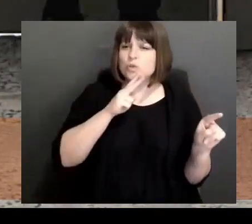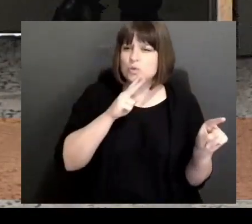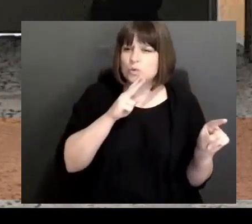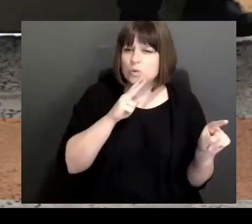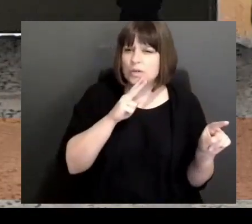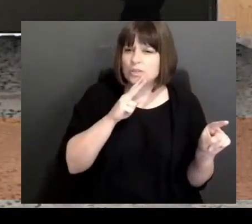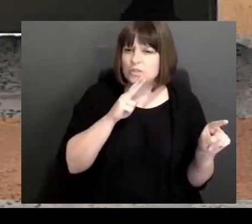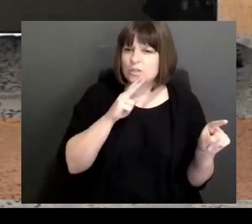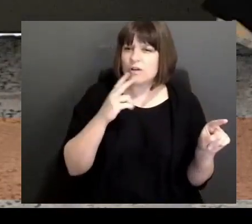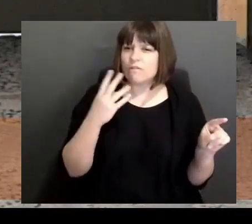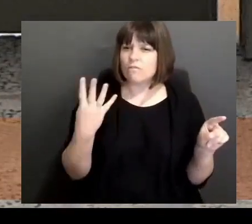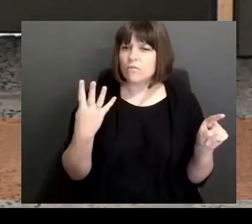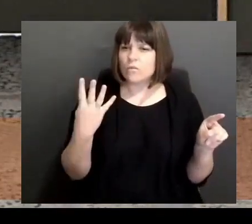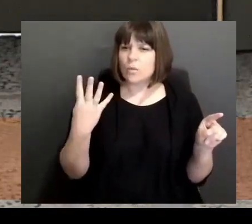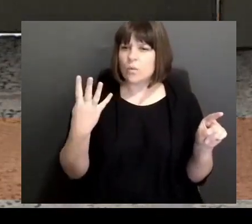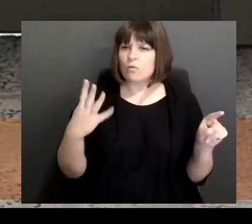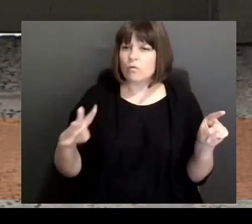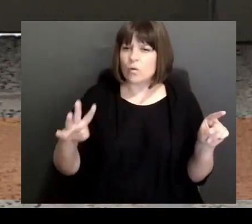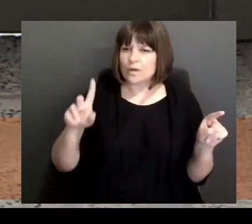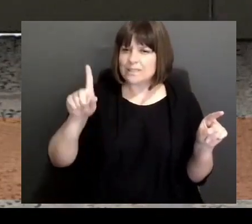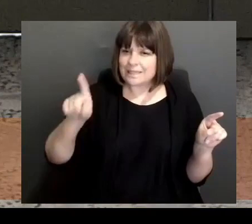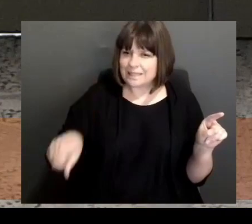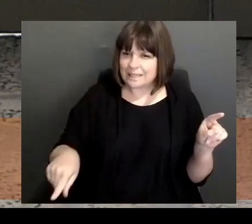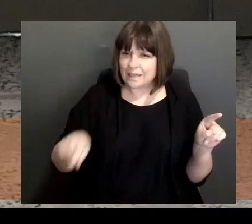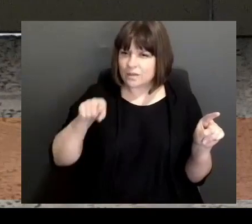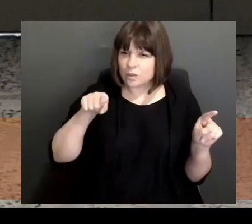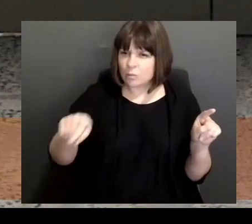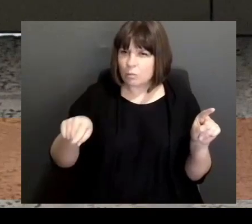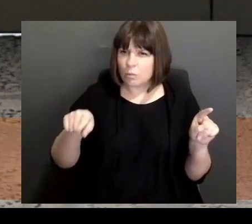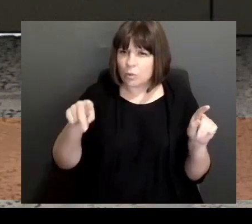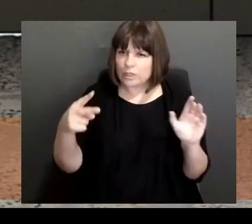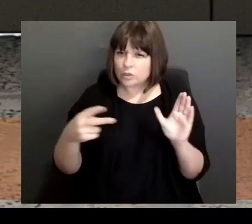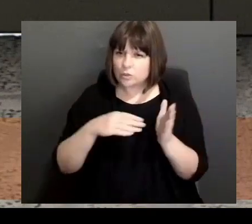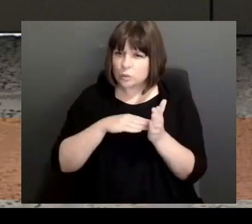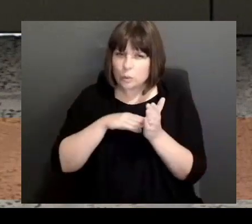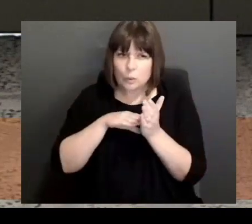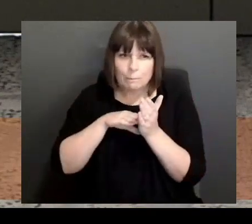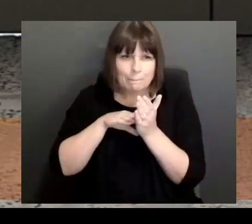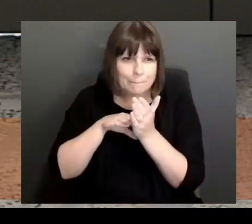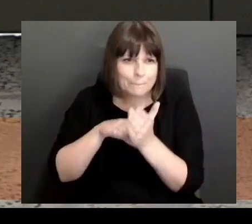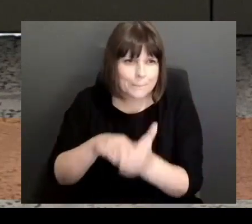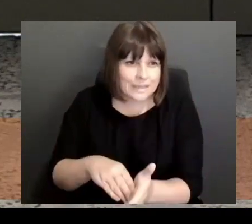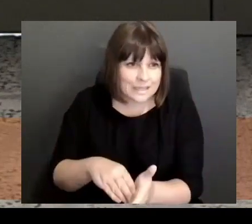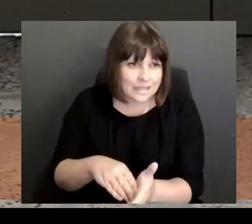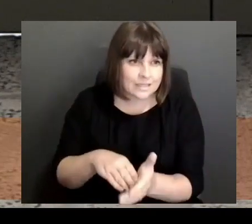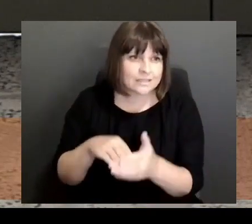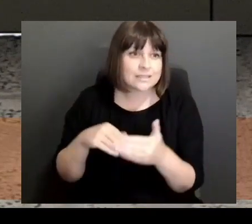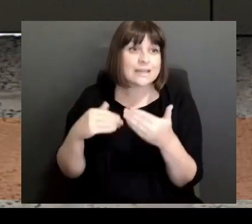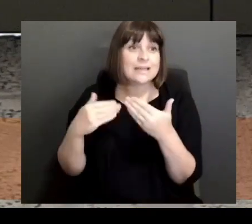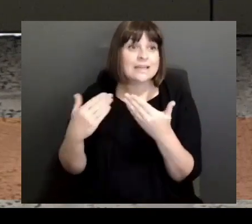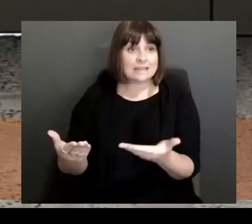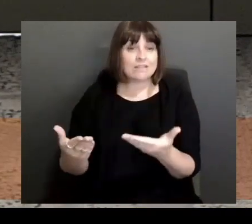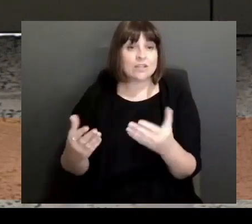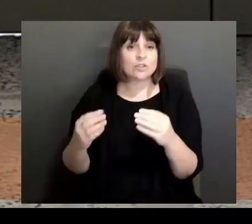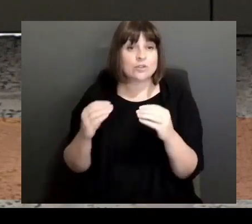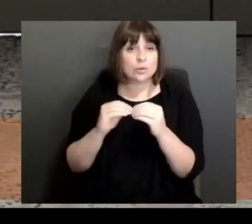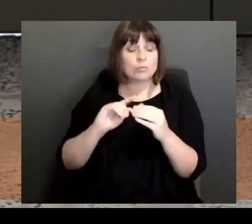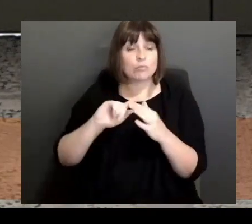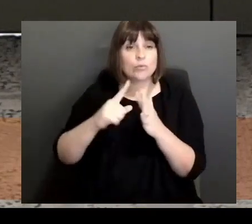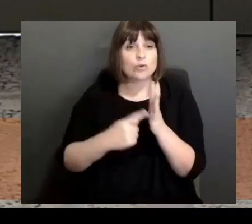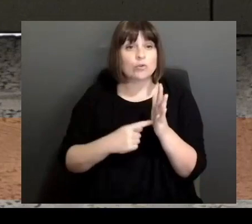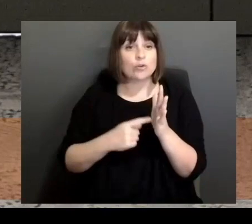240,000, or 0.24 million, to Burindji Gadjin Land Council to support